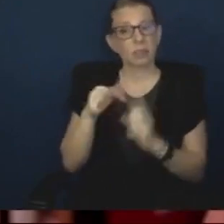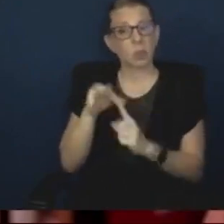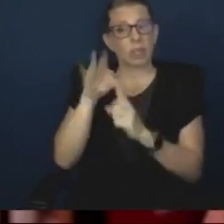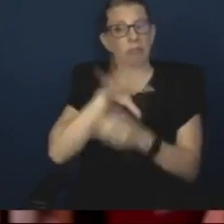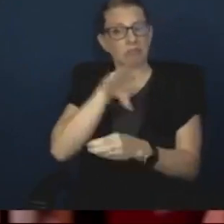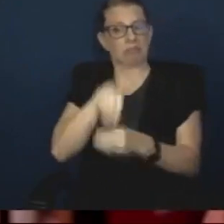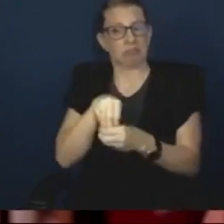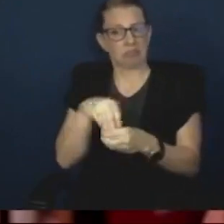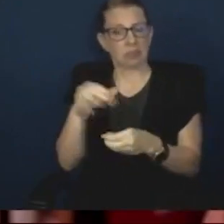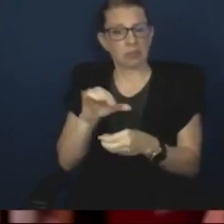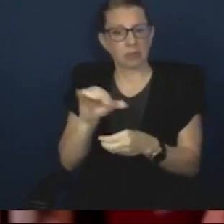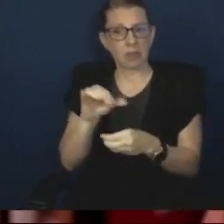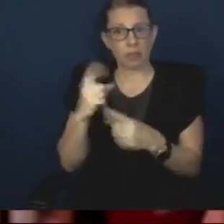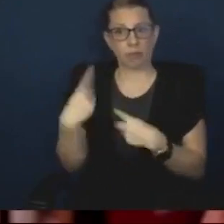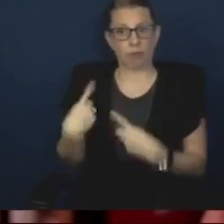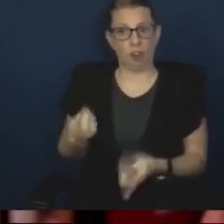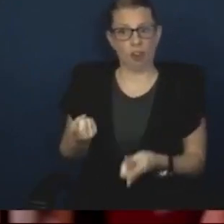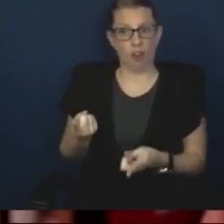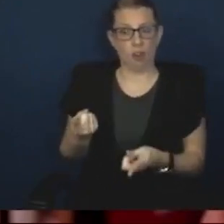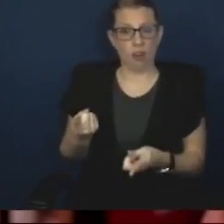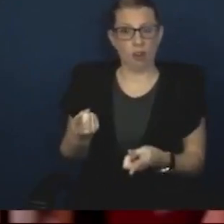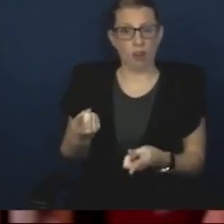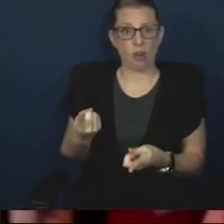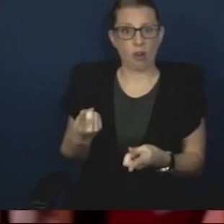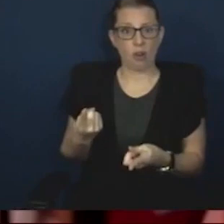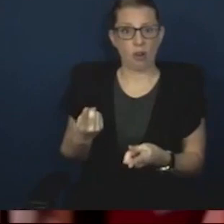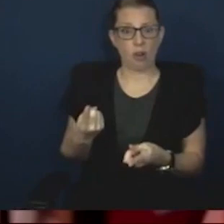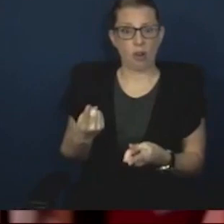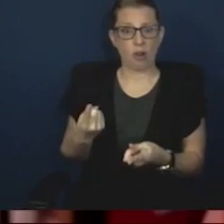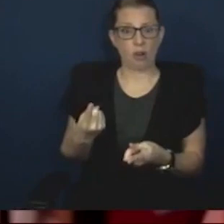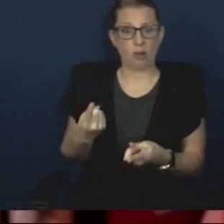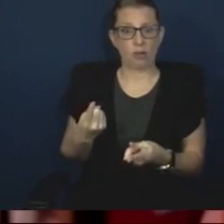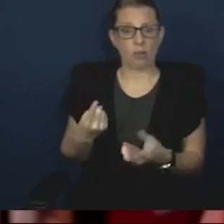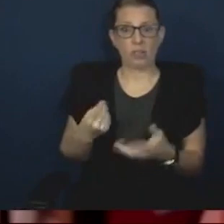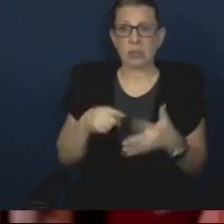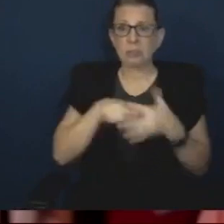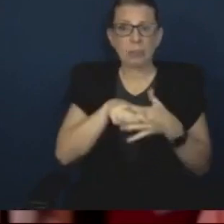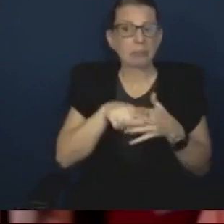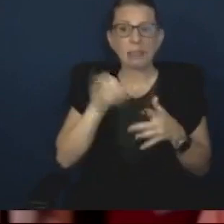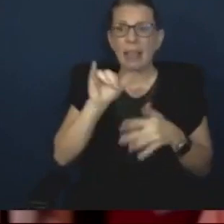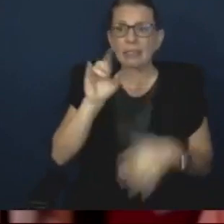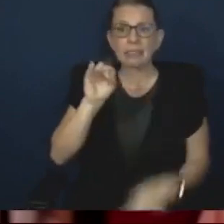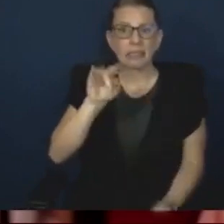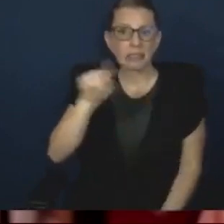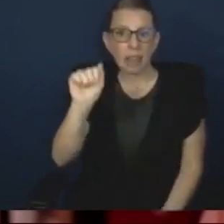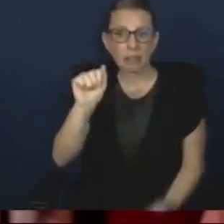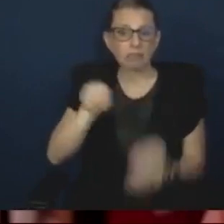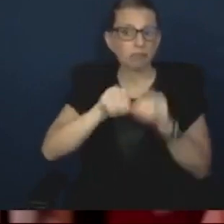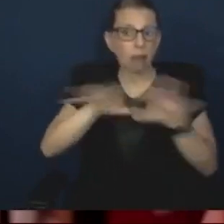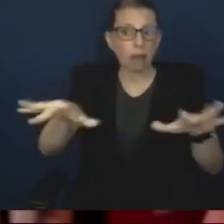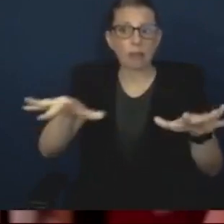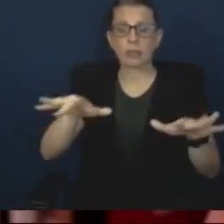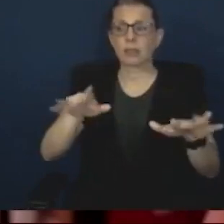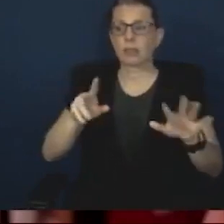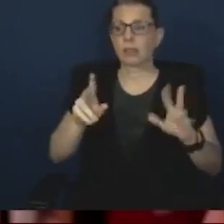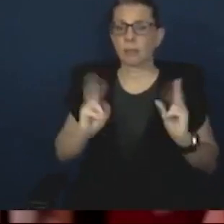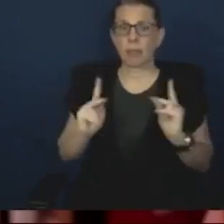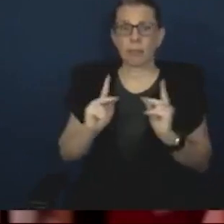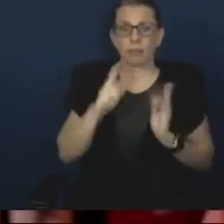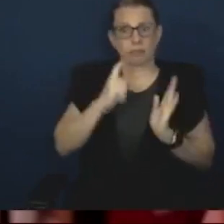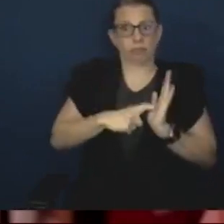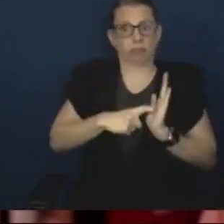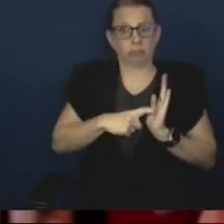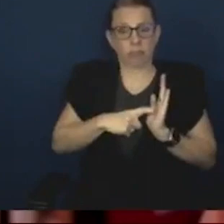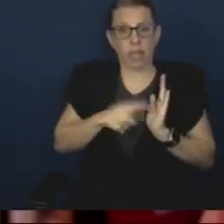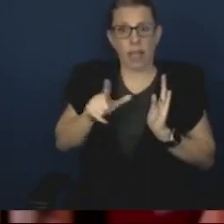So far, it hasn't penetrated to the extent of Delta. It's just a matter of seeing. People have got that virus in the lab. They're